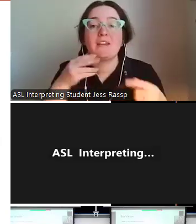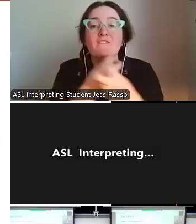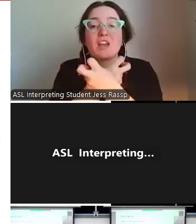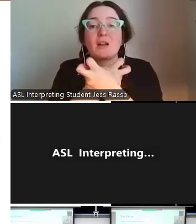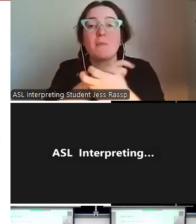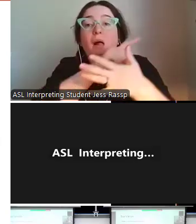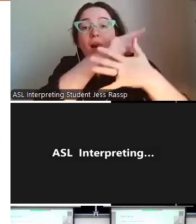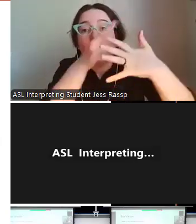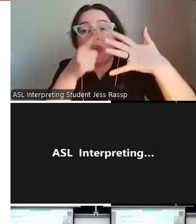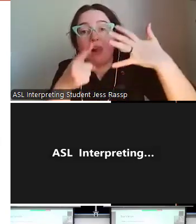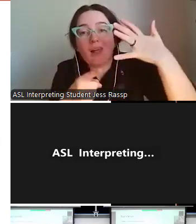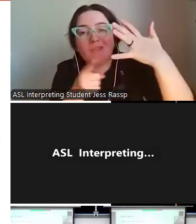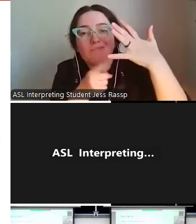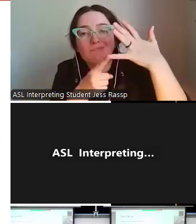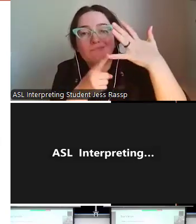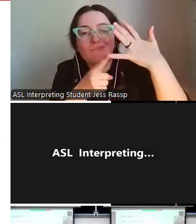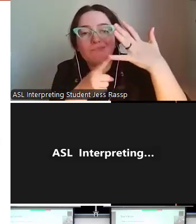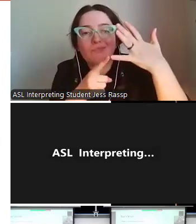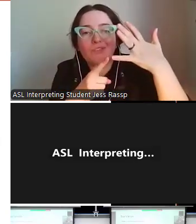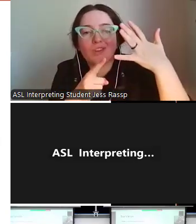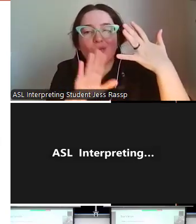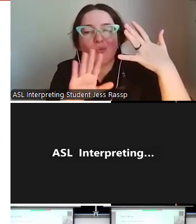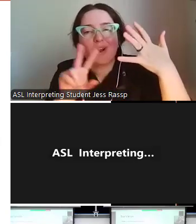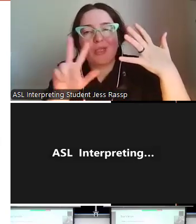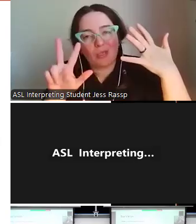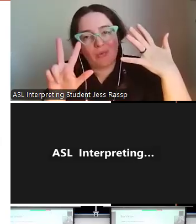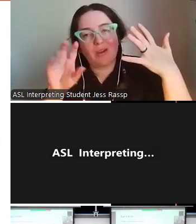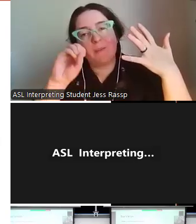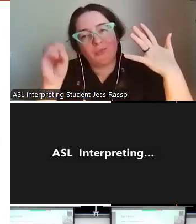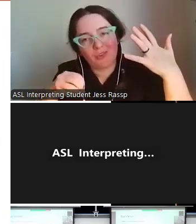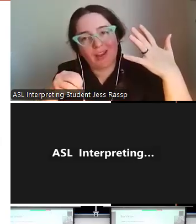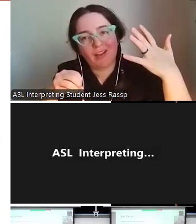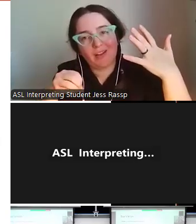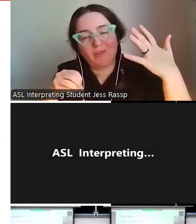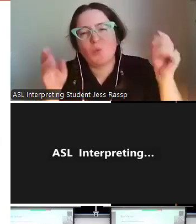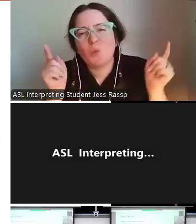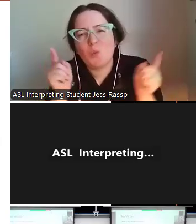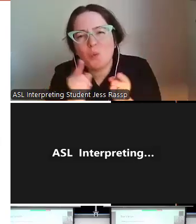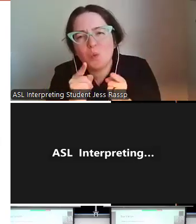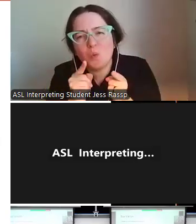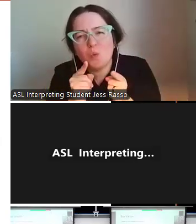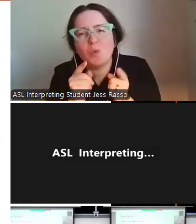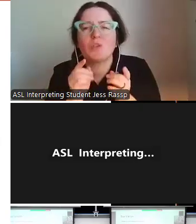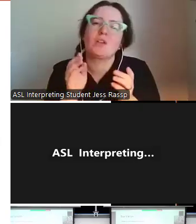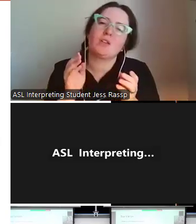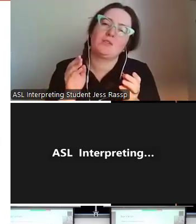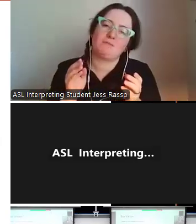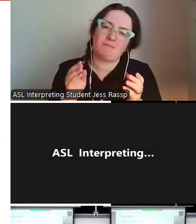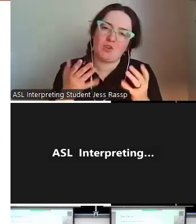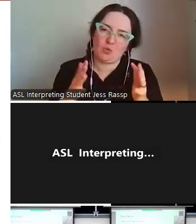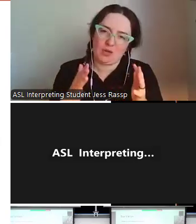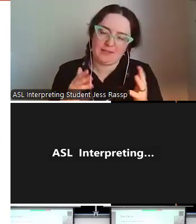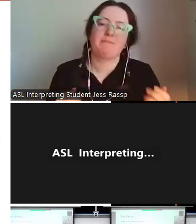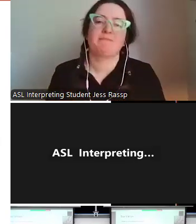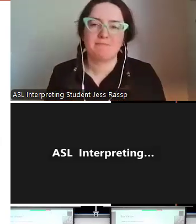again, for these studies, they were really, I saw papers that were like in the nano to